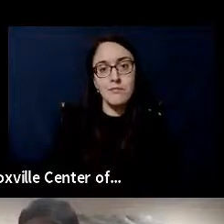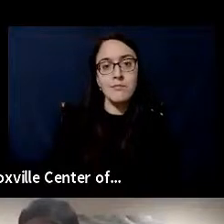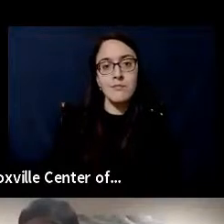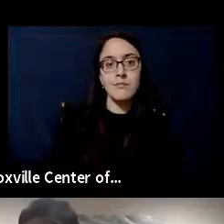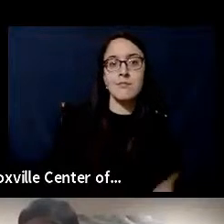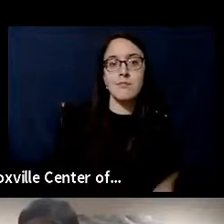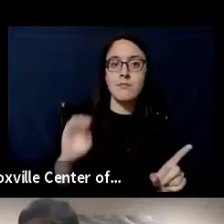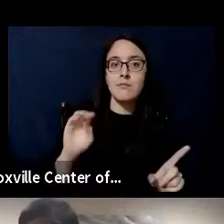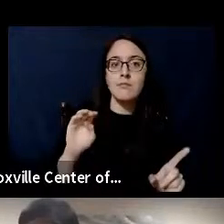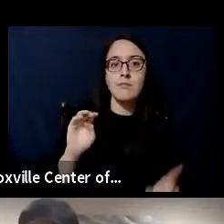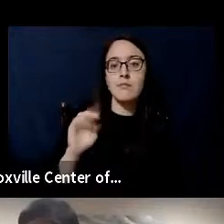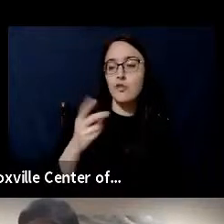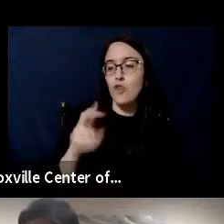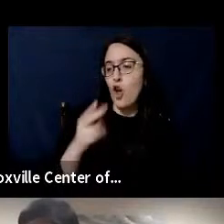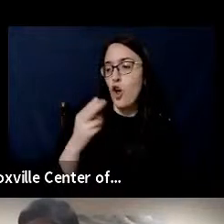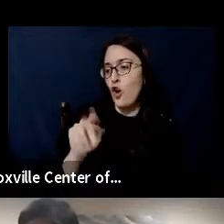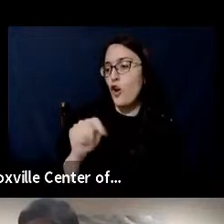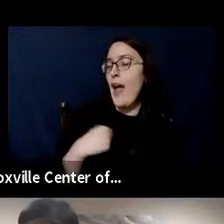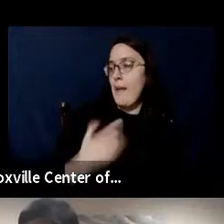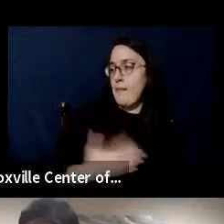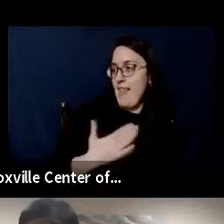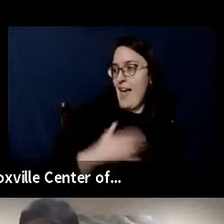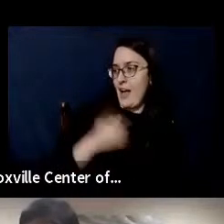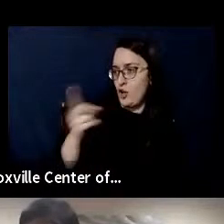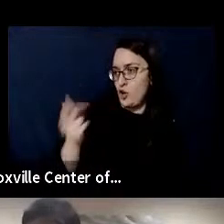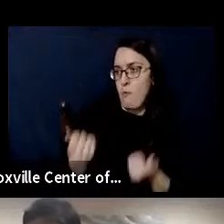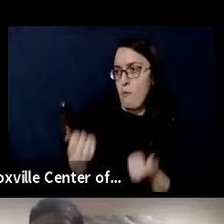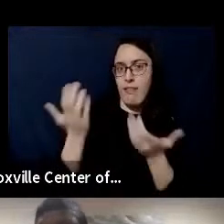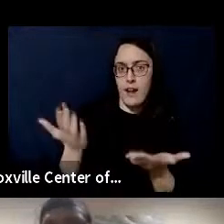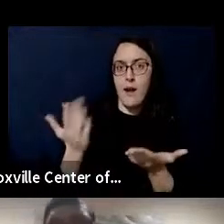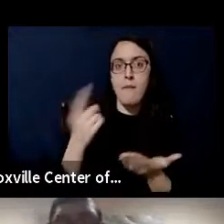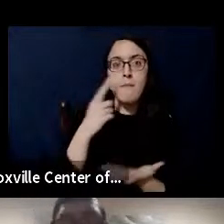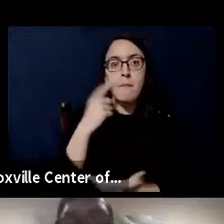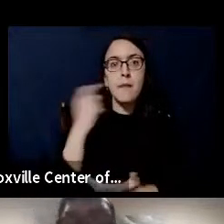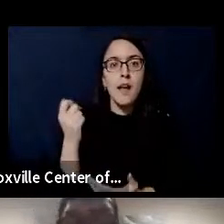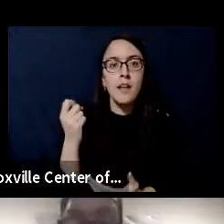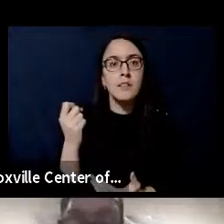I'm glad you bring that up, Mayor, because I think it's the more